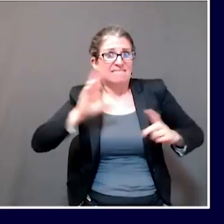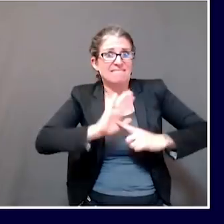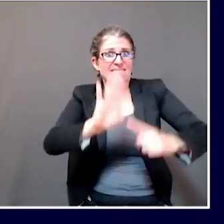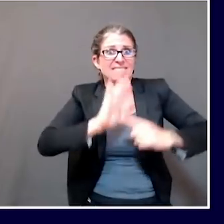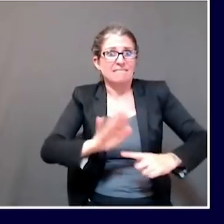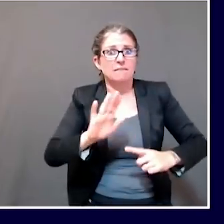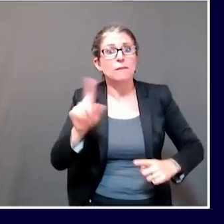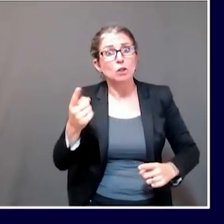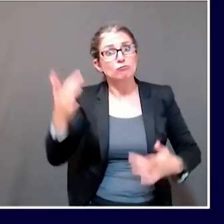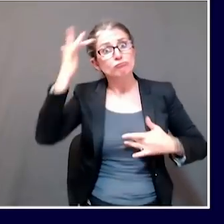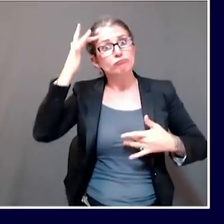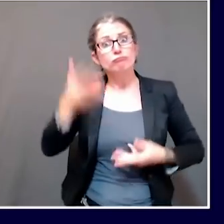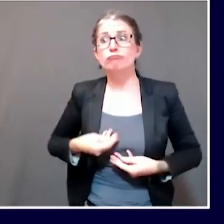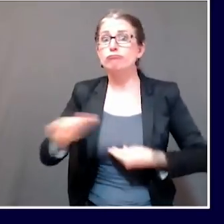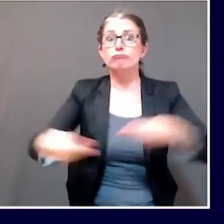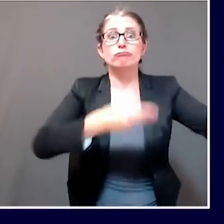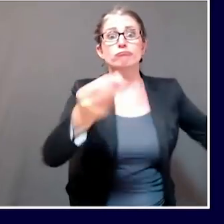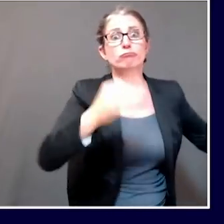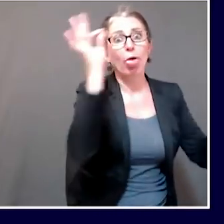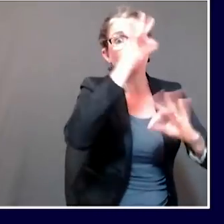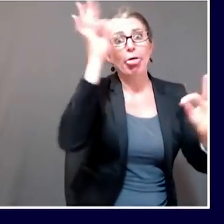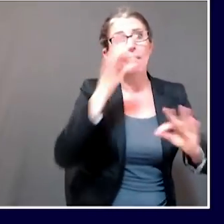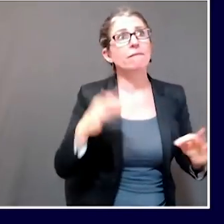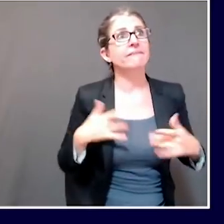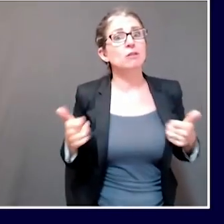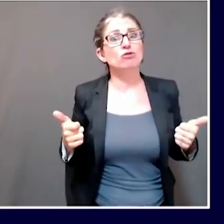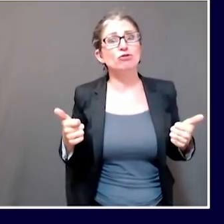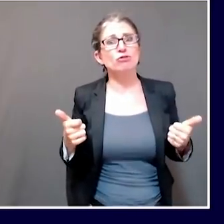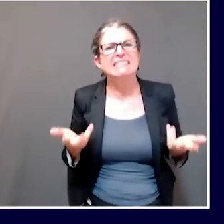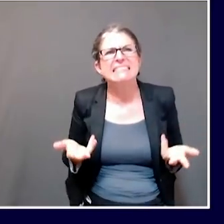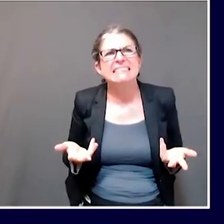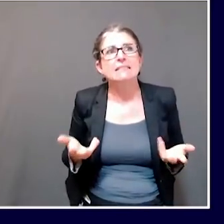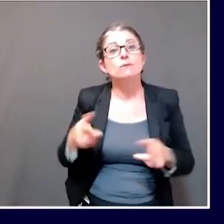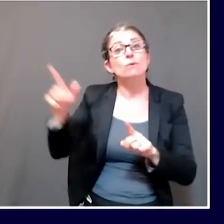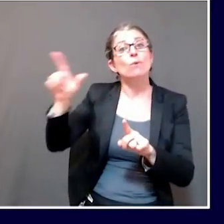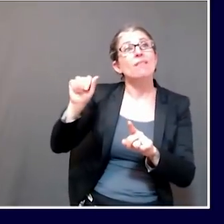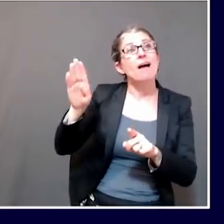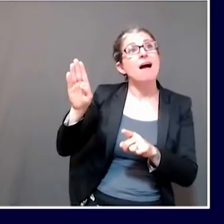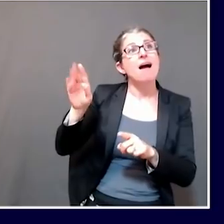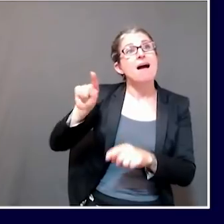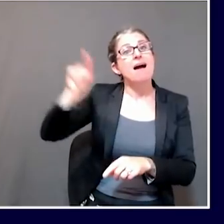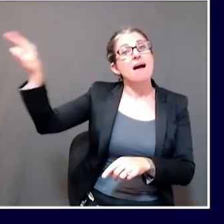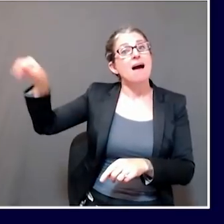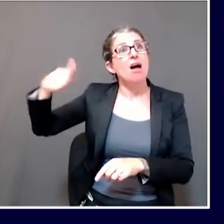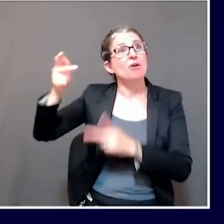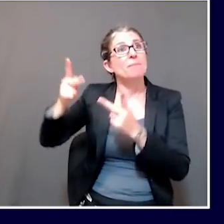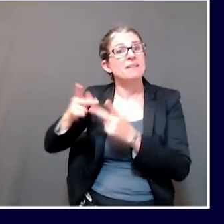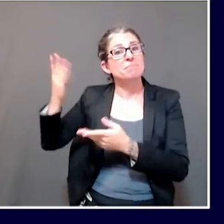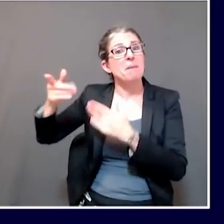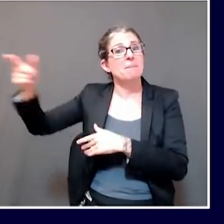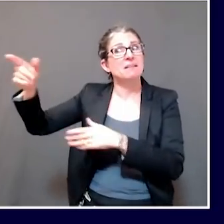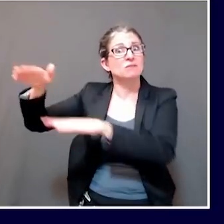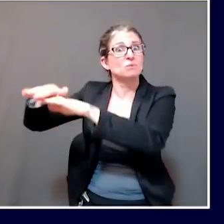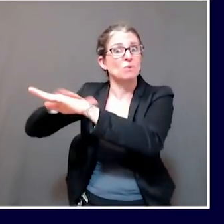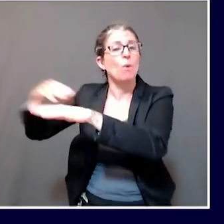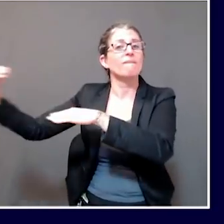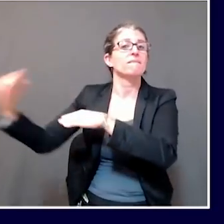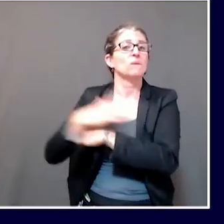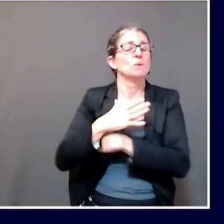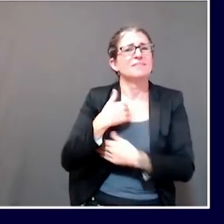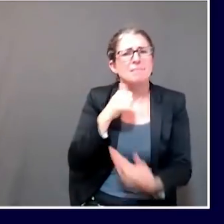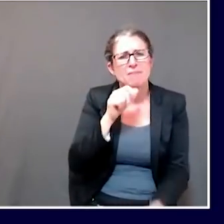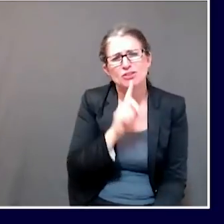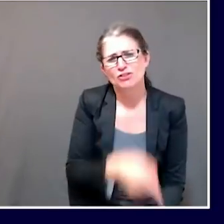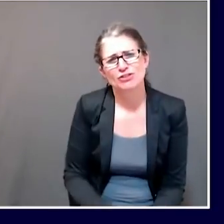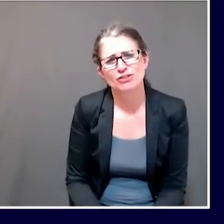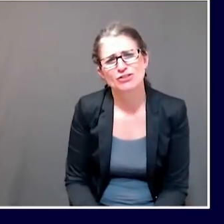national lab are contributing? That is a possibility as well. It's also, a function of the fact that,